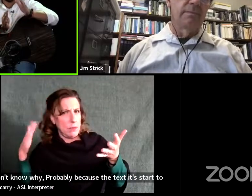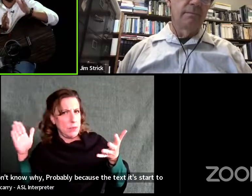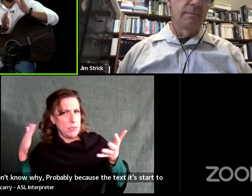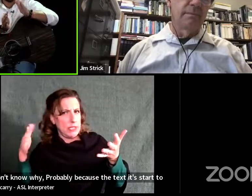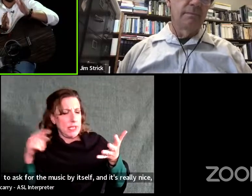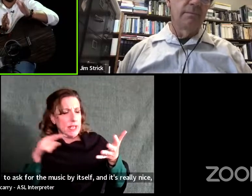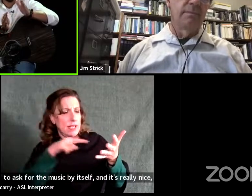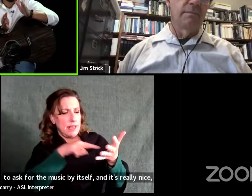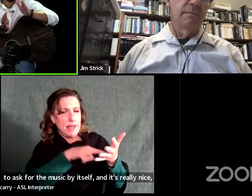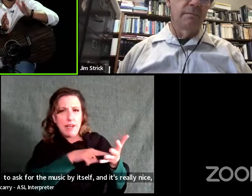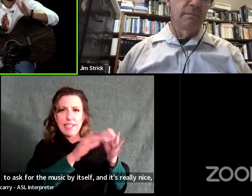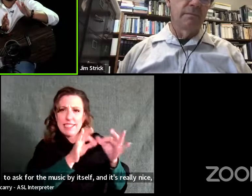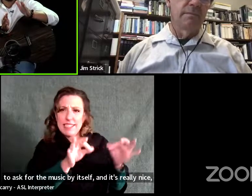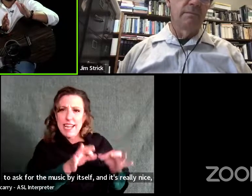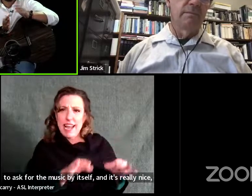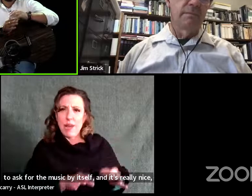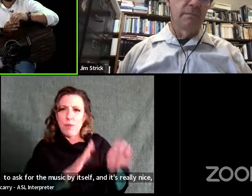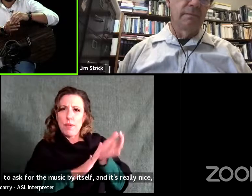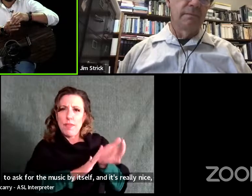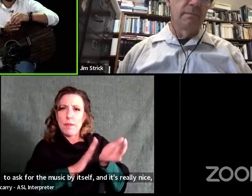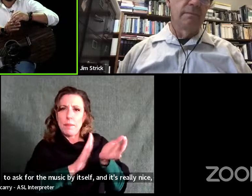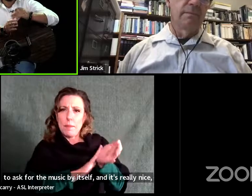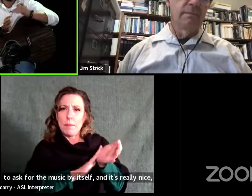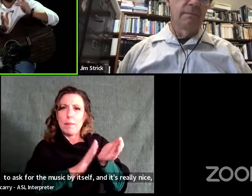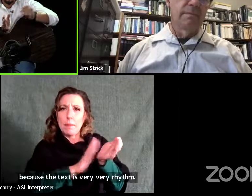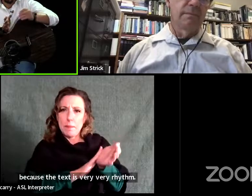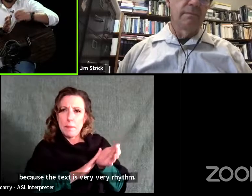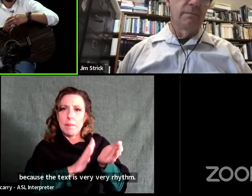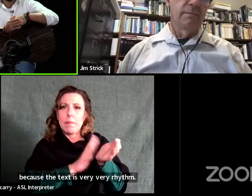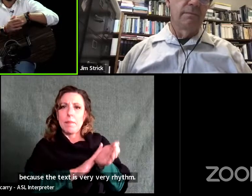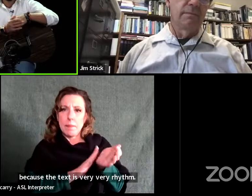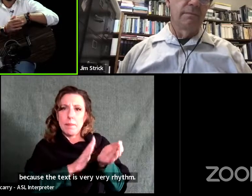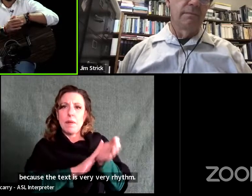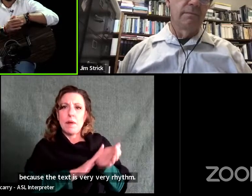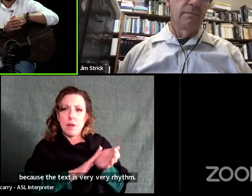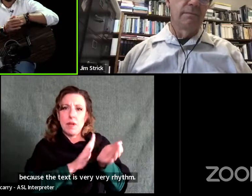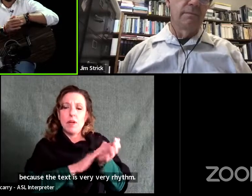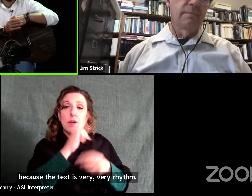the text is very, very rhythm. It has a structure.